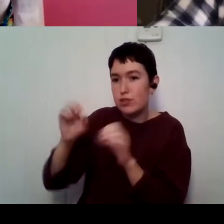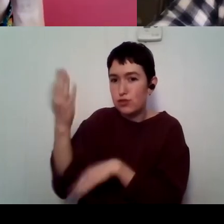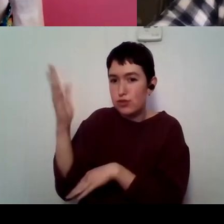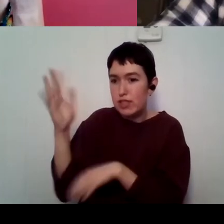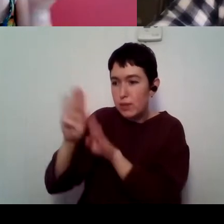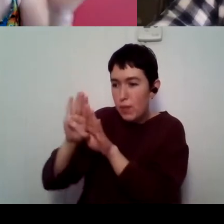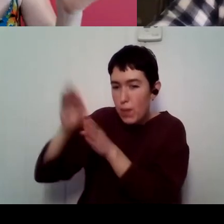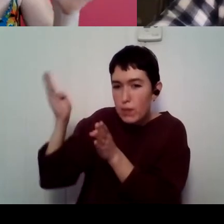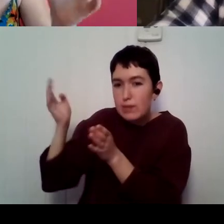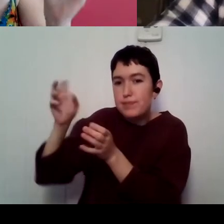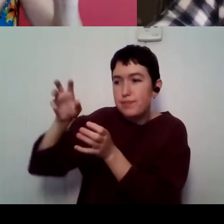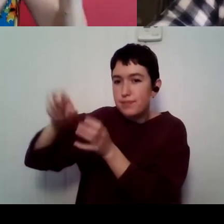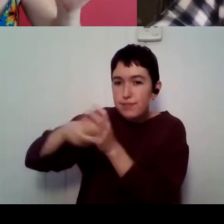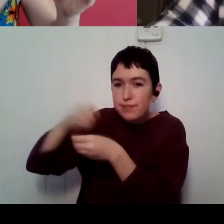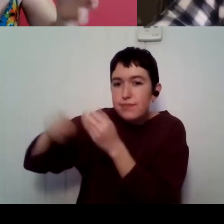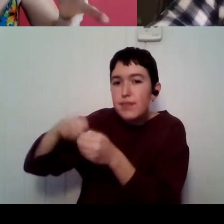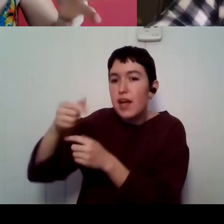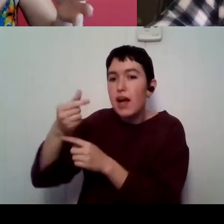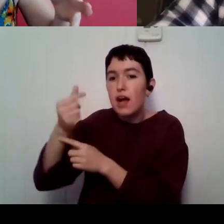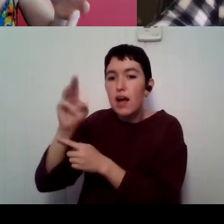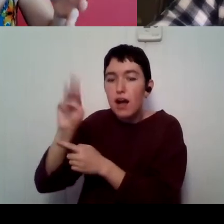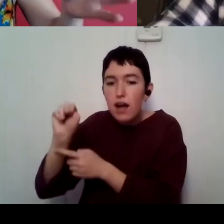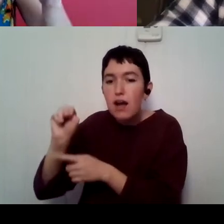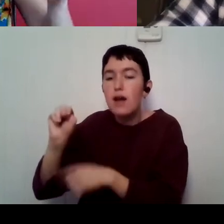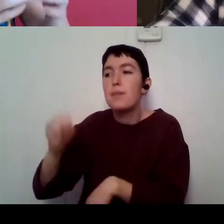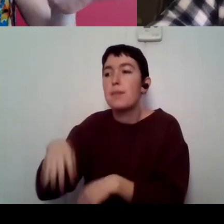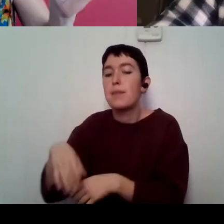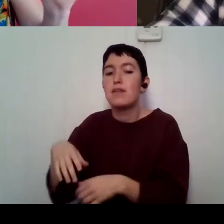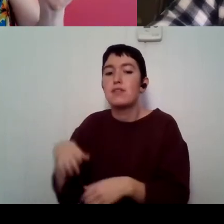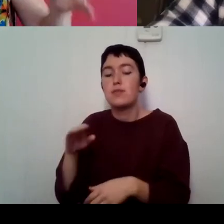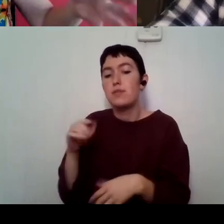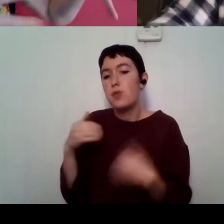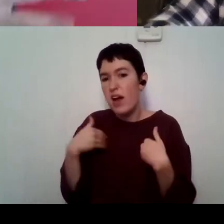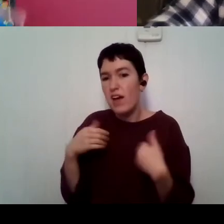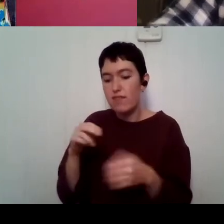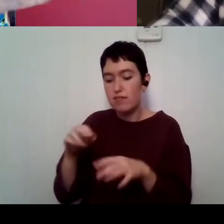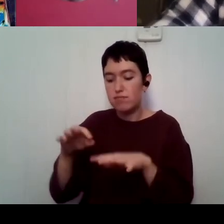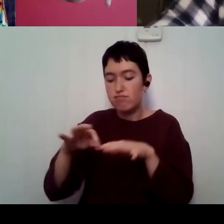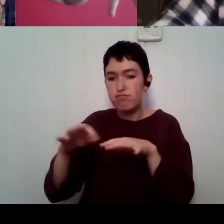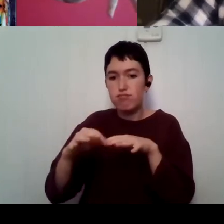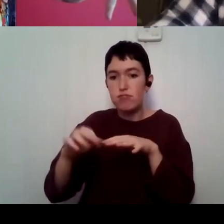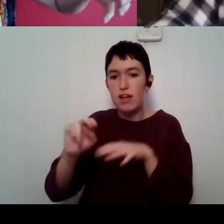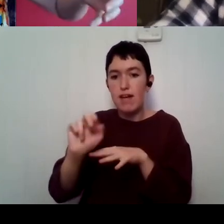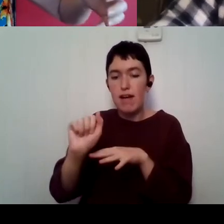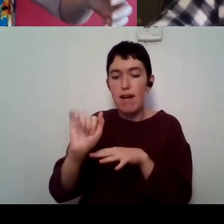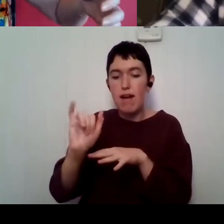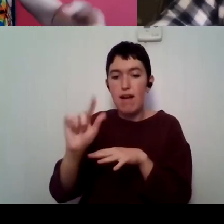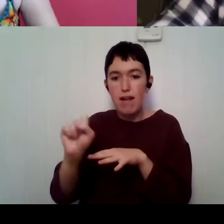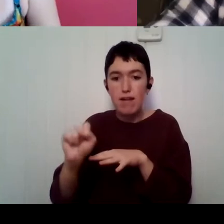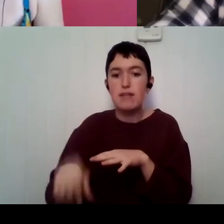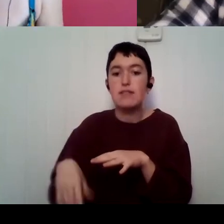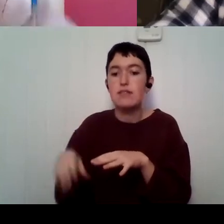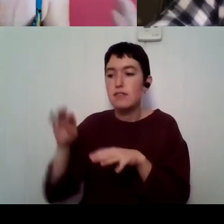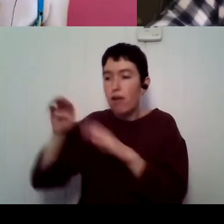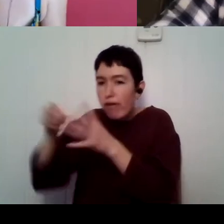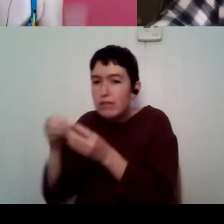primates have fingernails, except these guys have claw-like nails, or so they're nails, but they're like more like claws, and they climb up the tree, get in there, eat the gum.